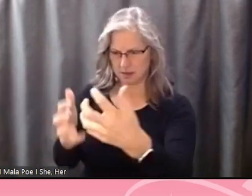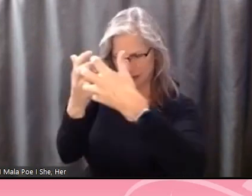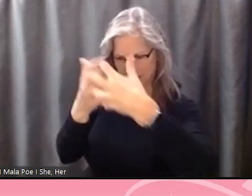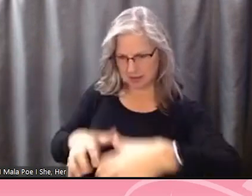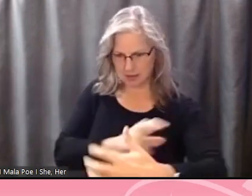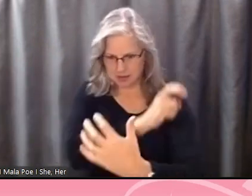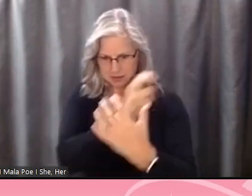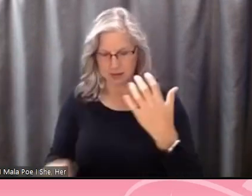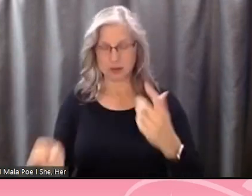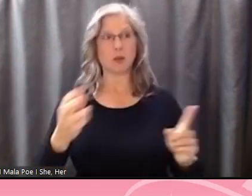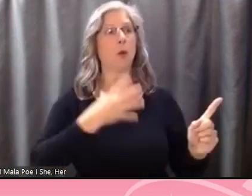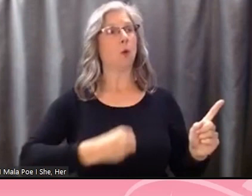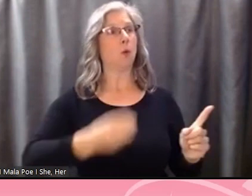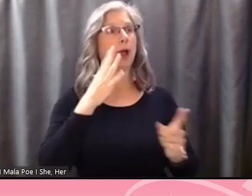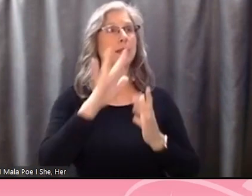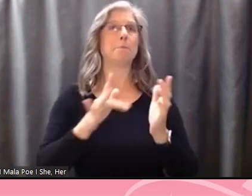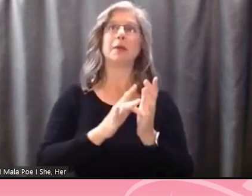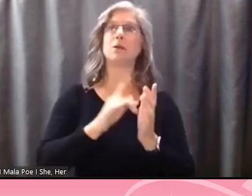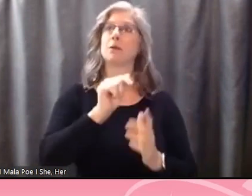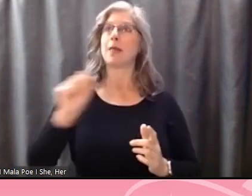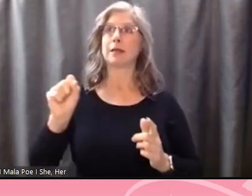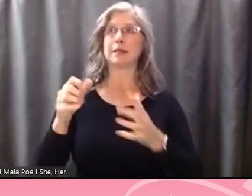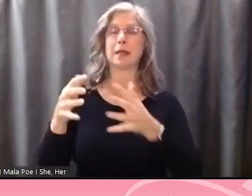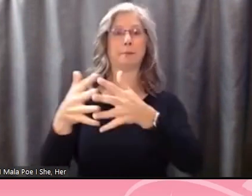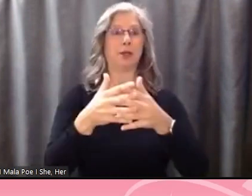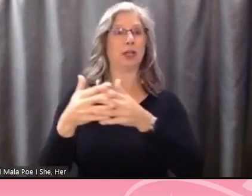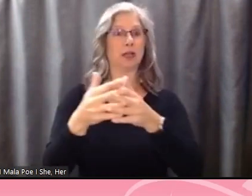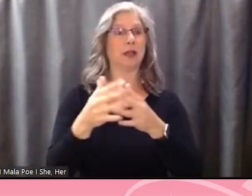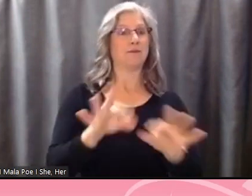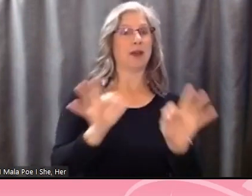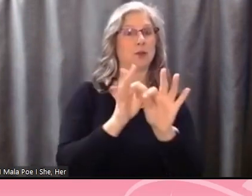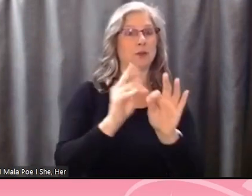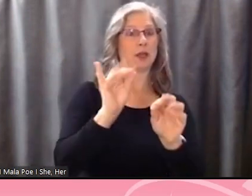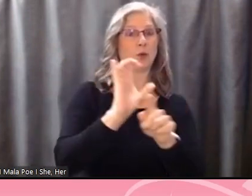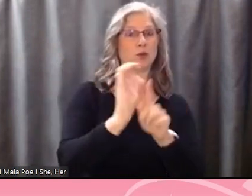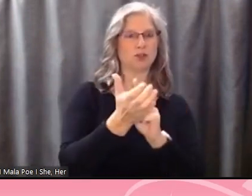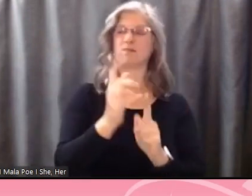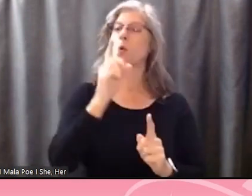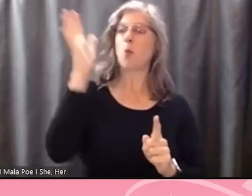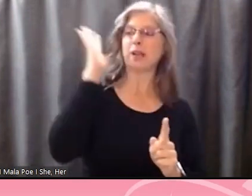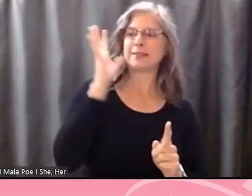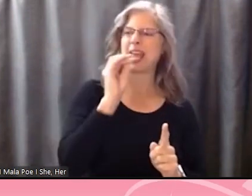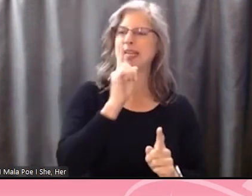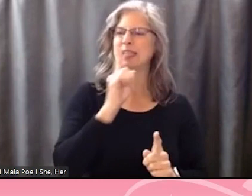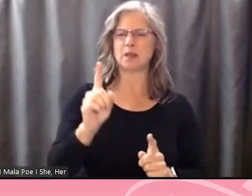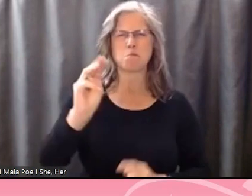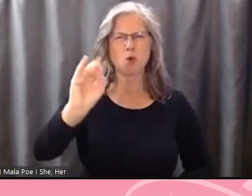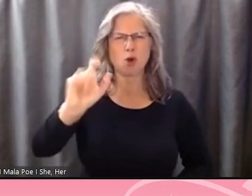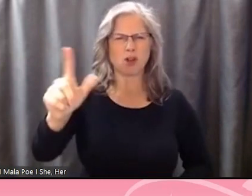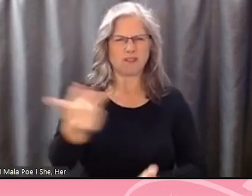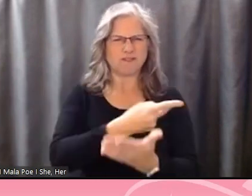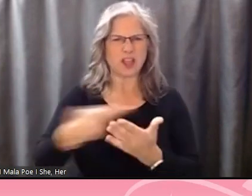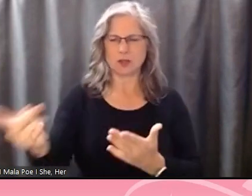white, middle-class American values and culture was and is both a moral failure and